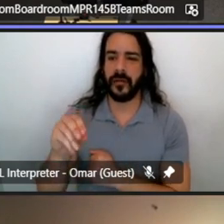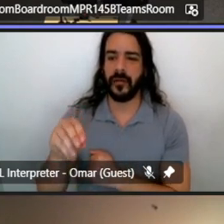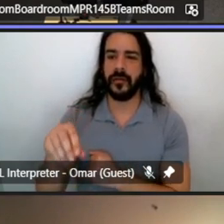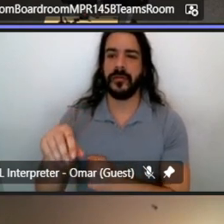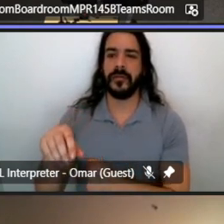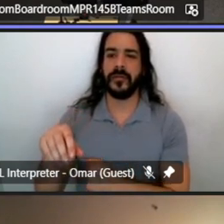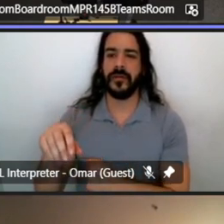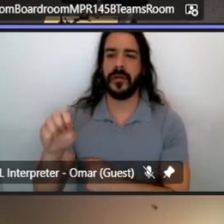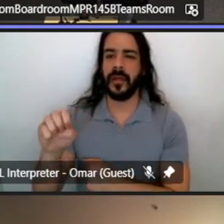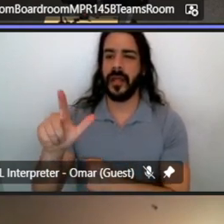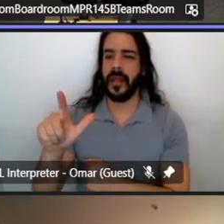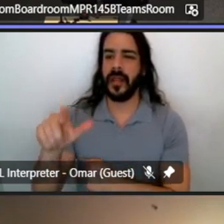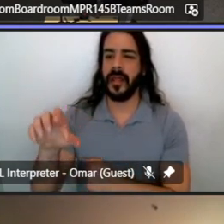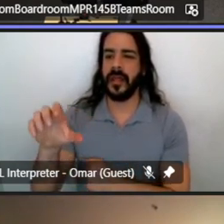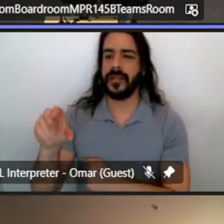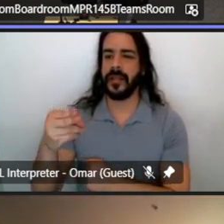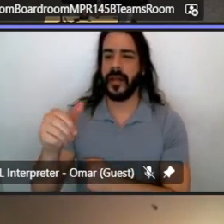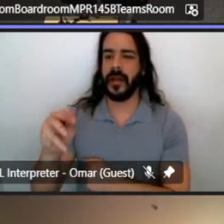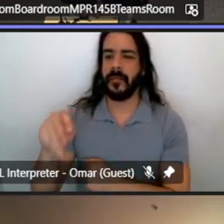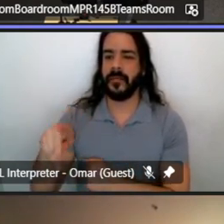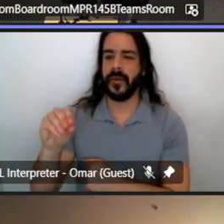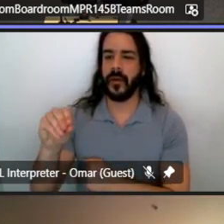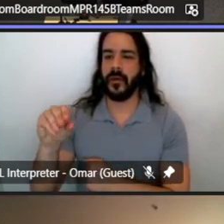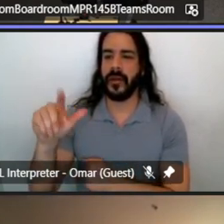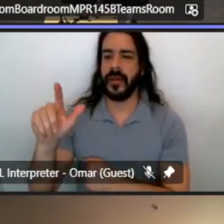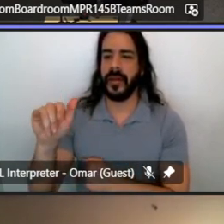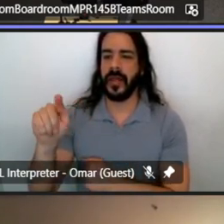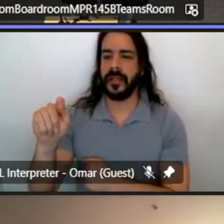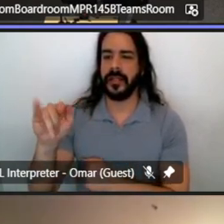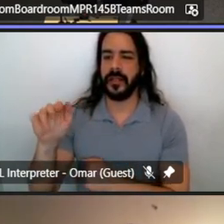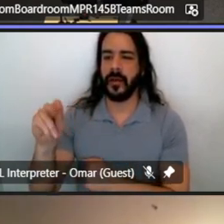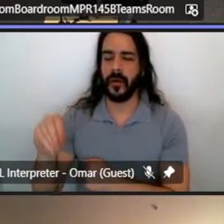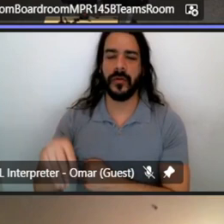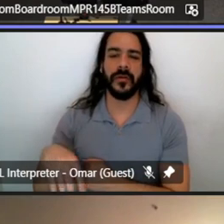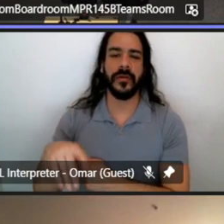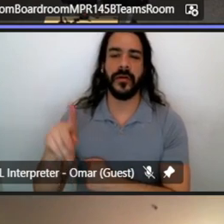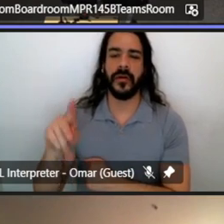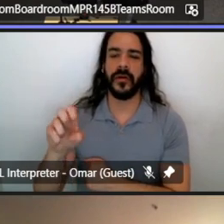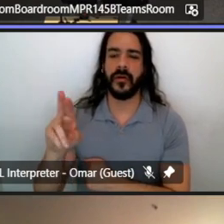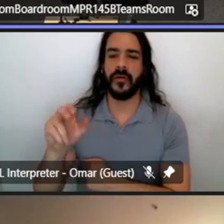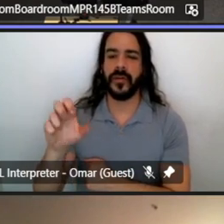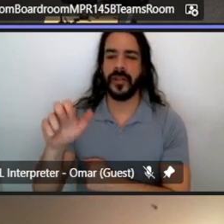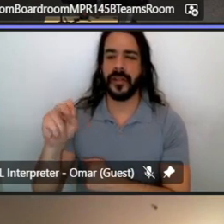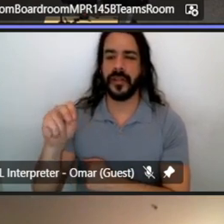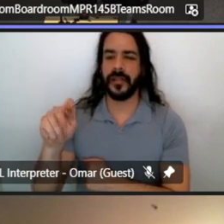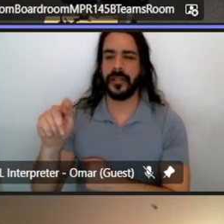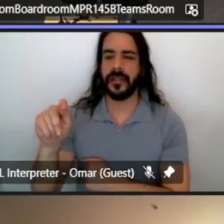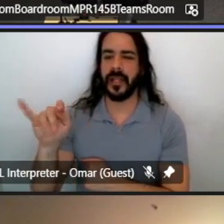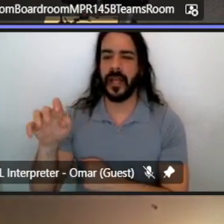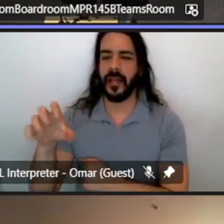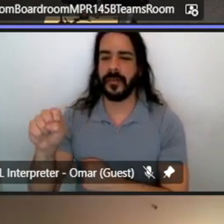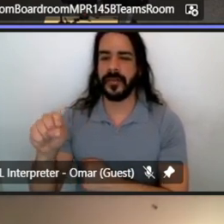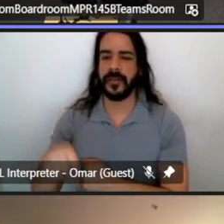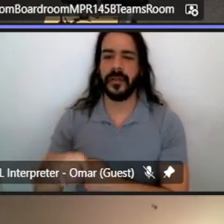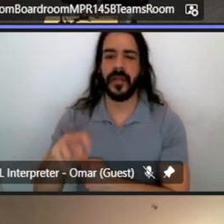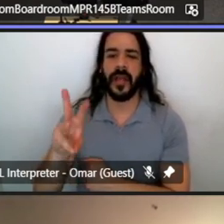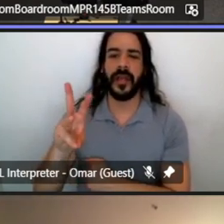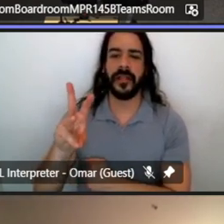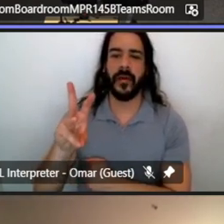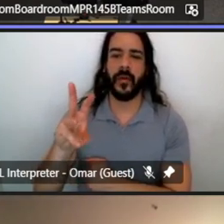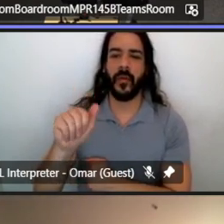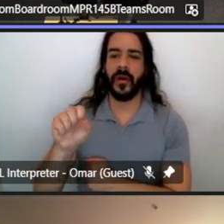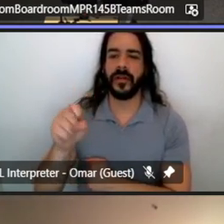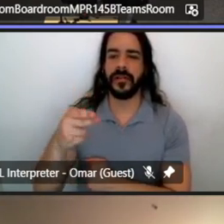Atrif, Dane, El Tiempo Latino, the Epoch Times, the Korean Times, and the